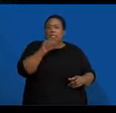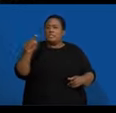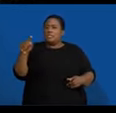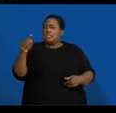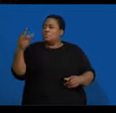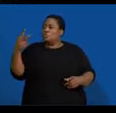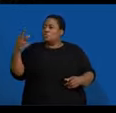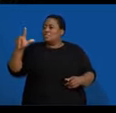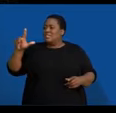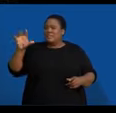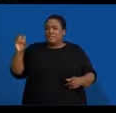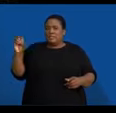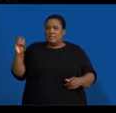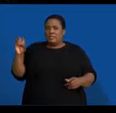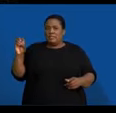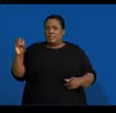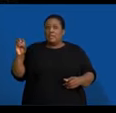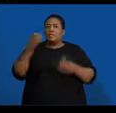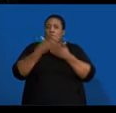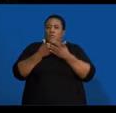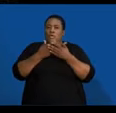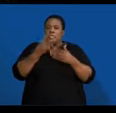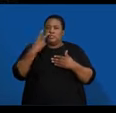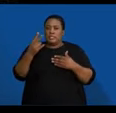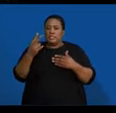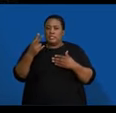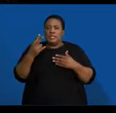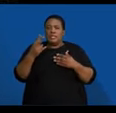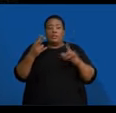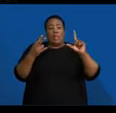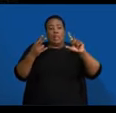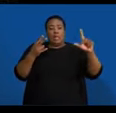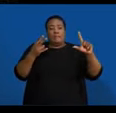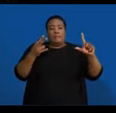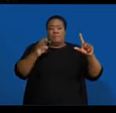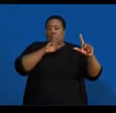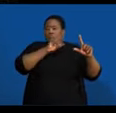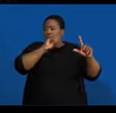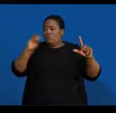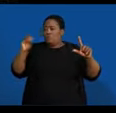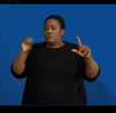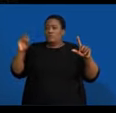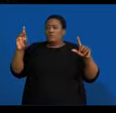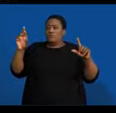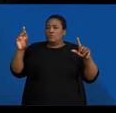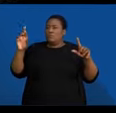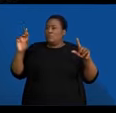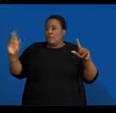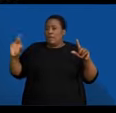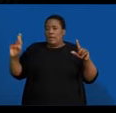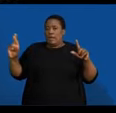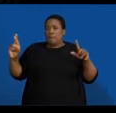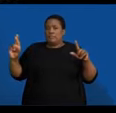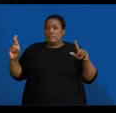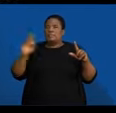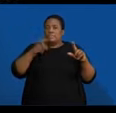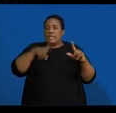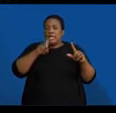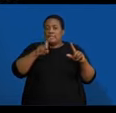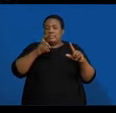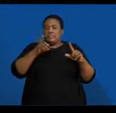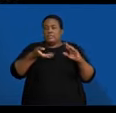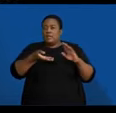up until 270 there, you can see that moving from left to right, the x values are increasing